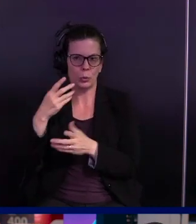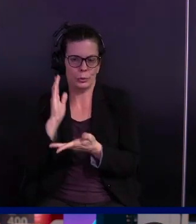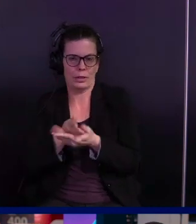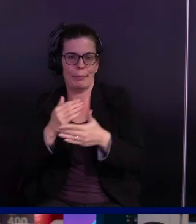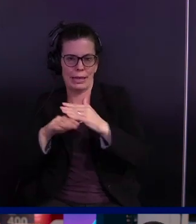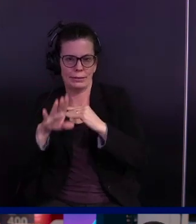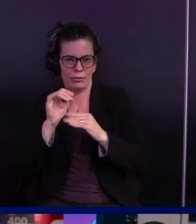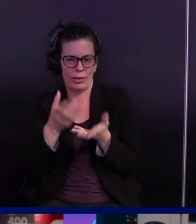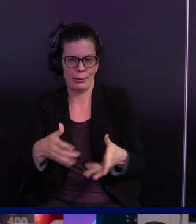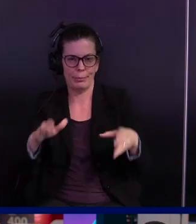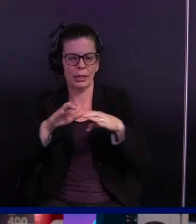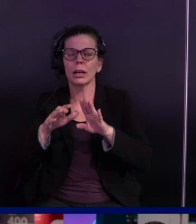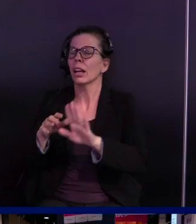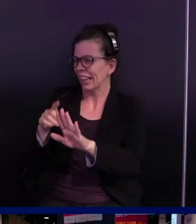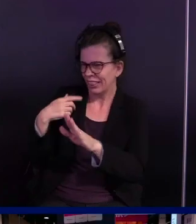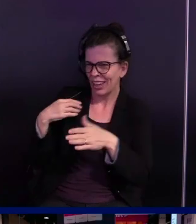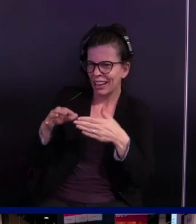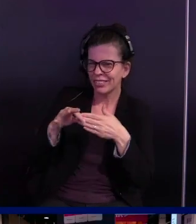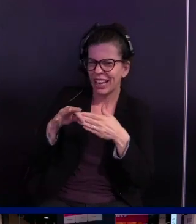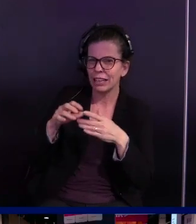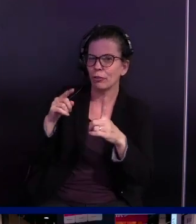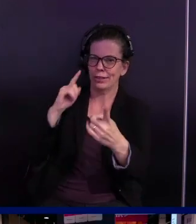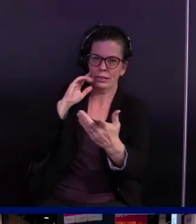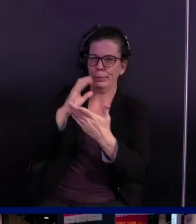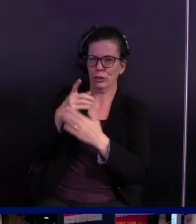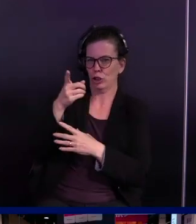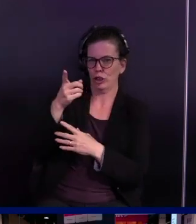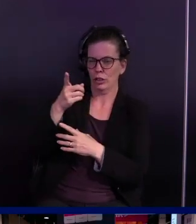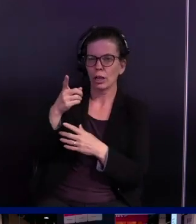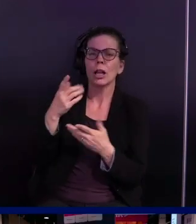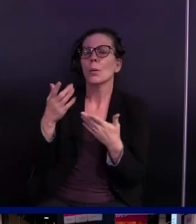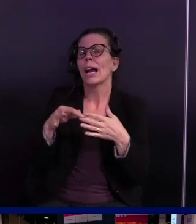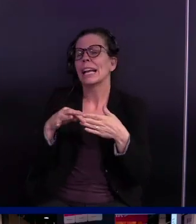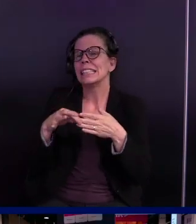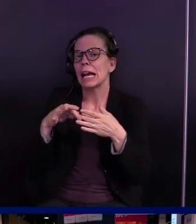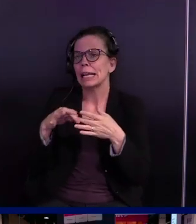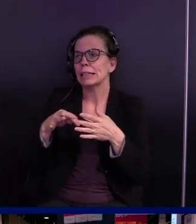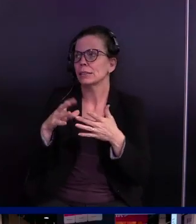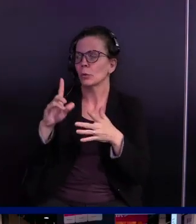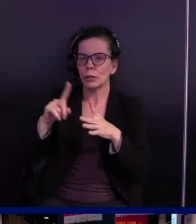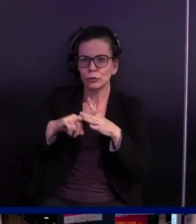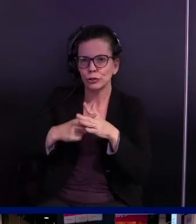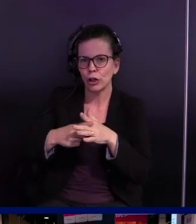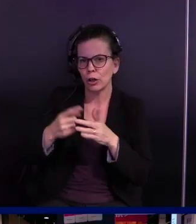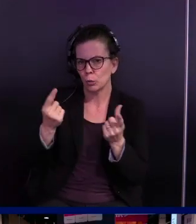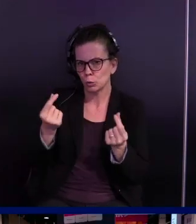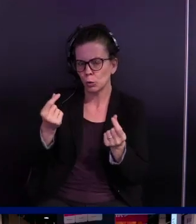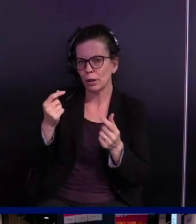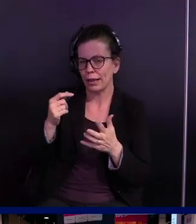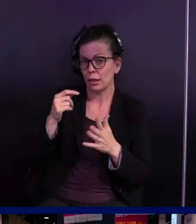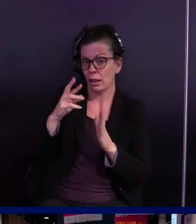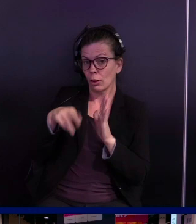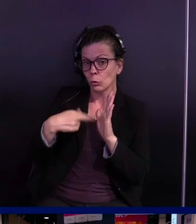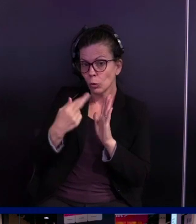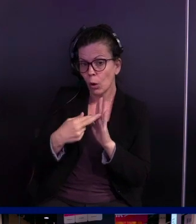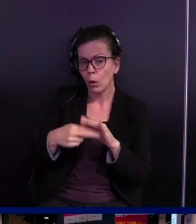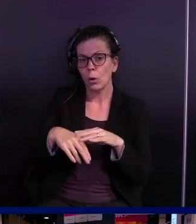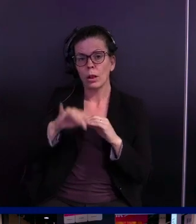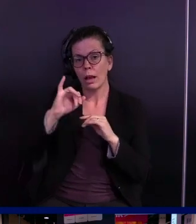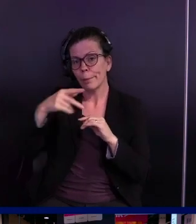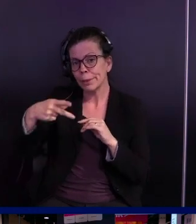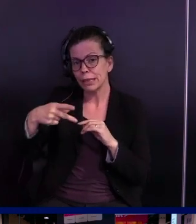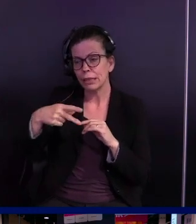is there guidance on, like, for this picture, what's the guidance where to start? Is it the role? Is it the